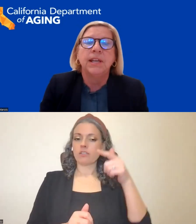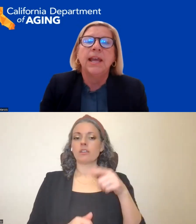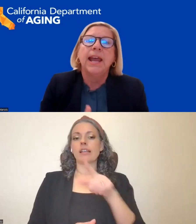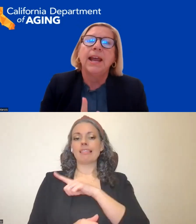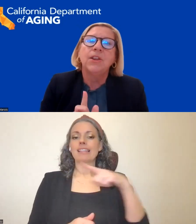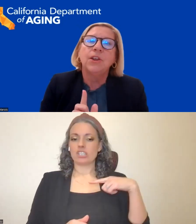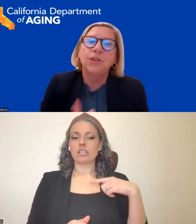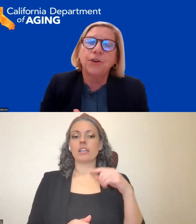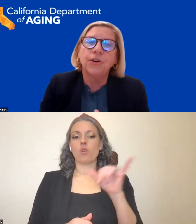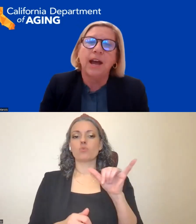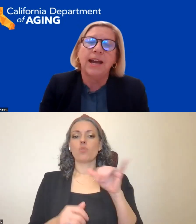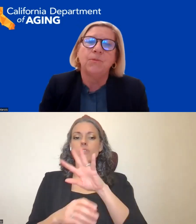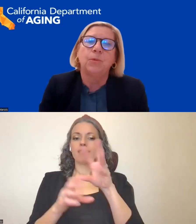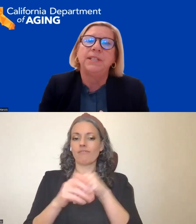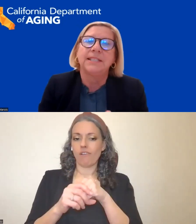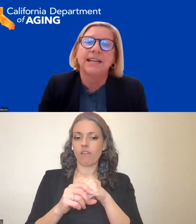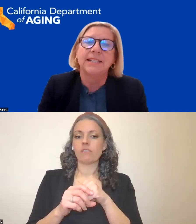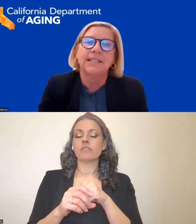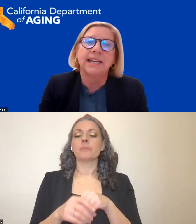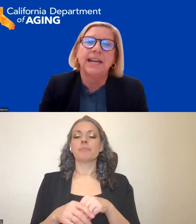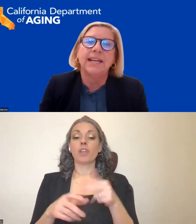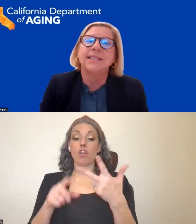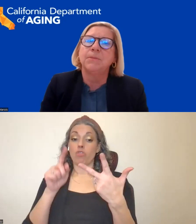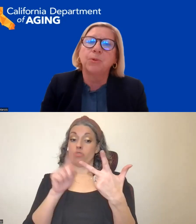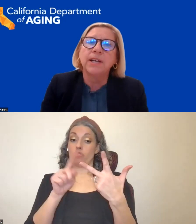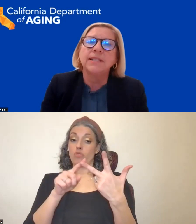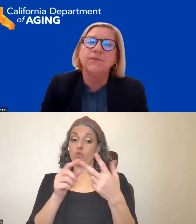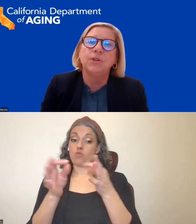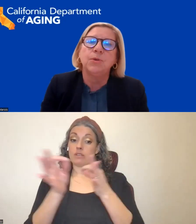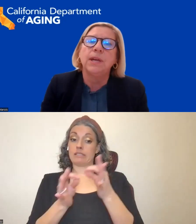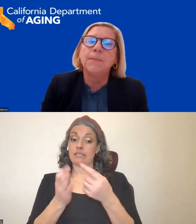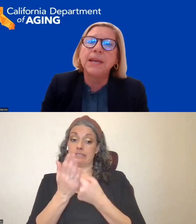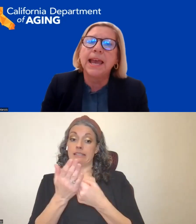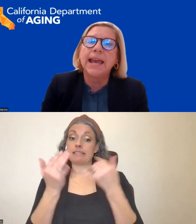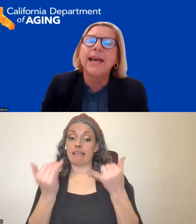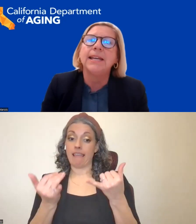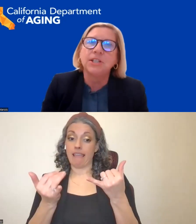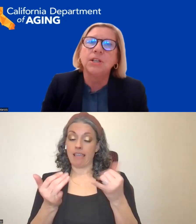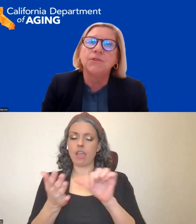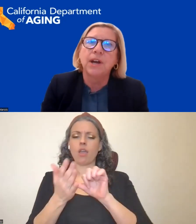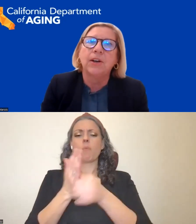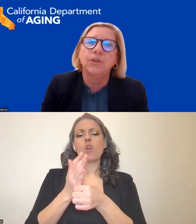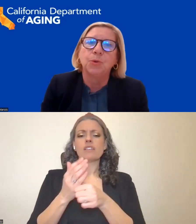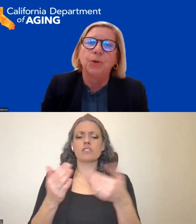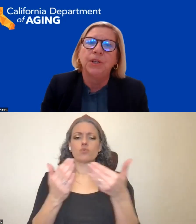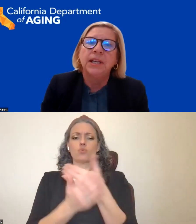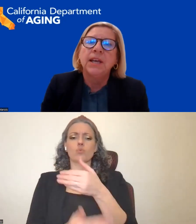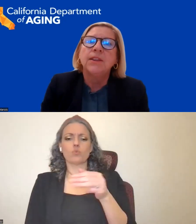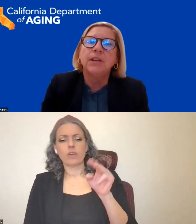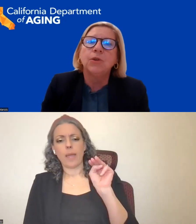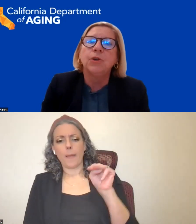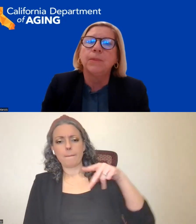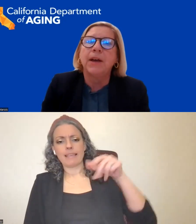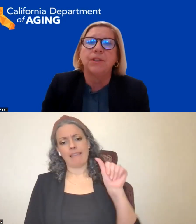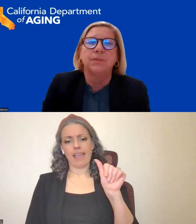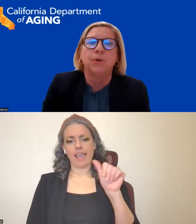stakeholders. And the third item we'll be discussing today is an impressive new MPA initiative tracker tool